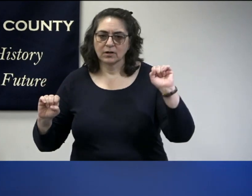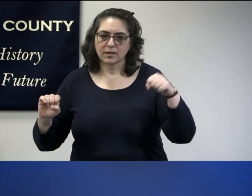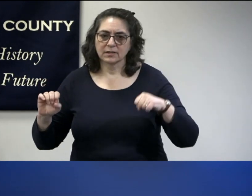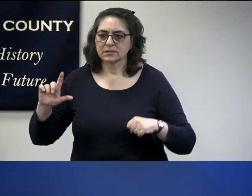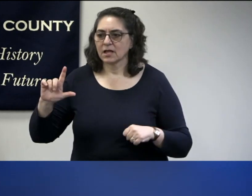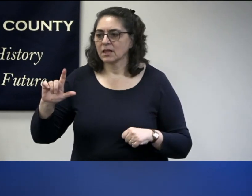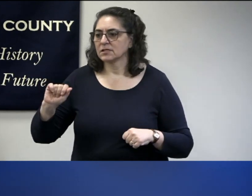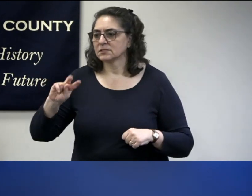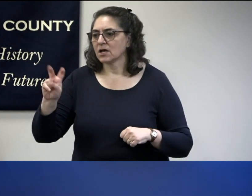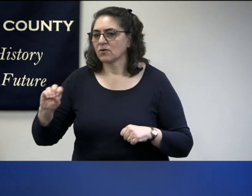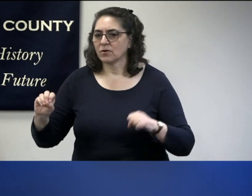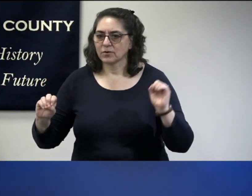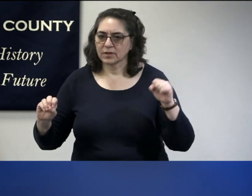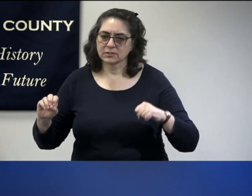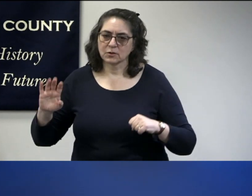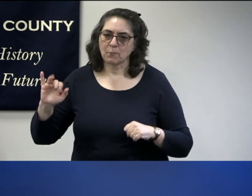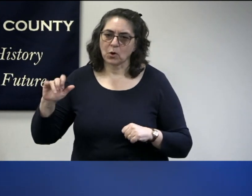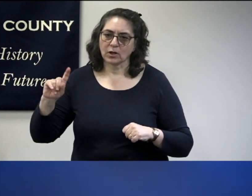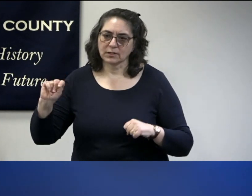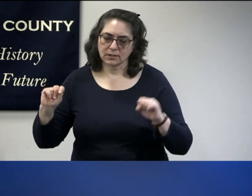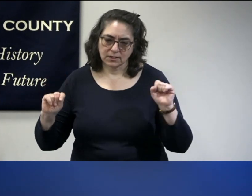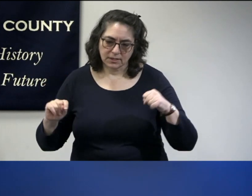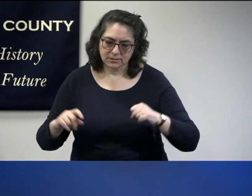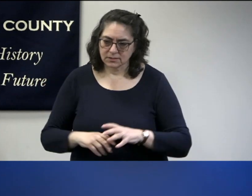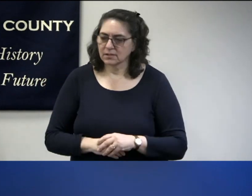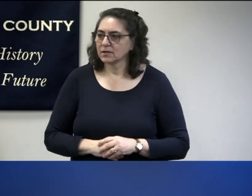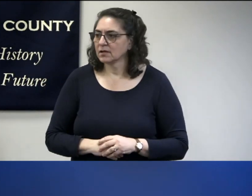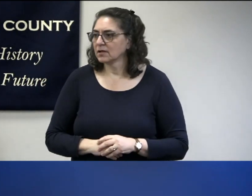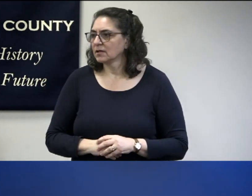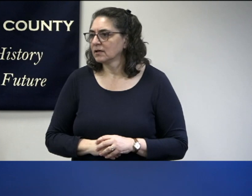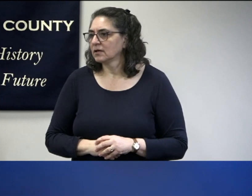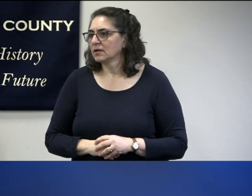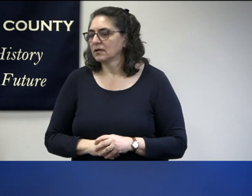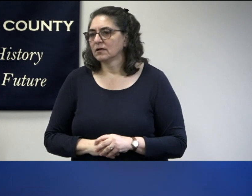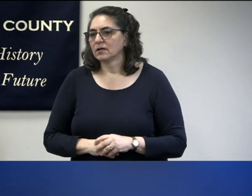Lazara? Yes. Director Bartlett? Yes. That brings us to bond ordinance